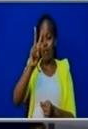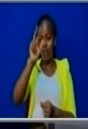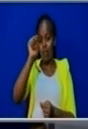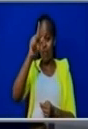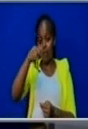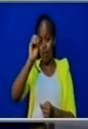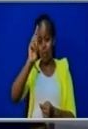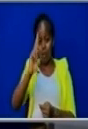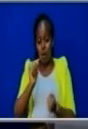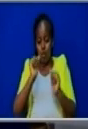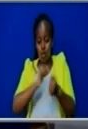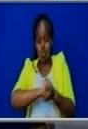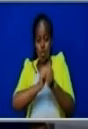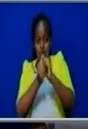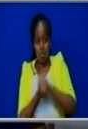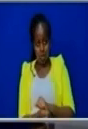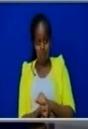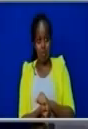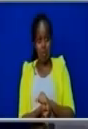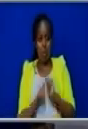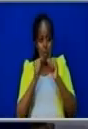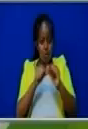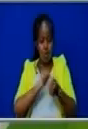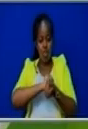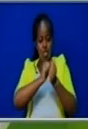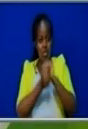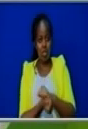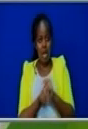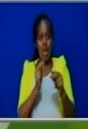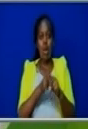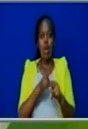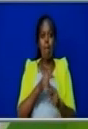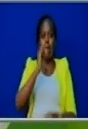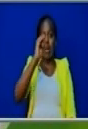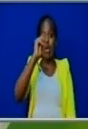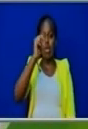states can be converted. They are interconvertible. Convertible.